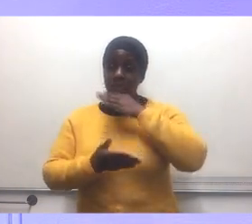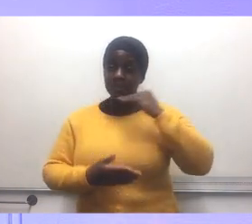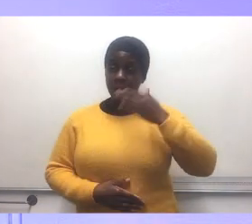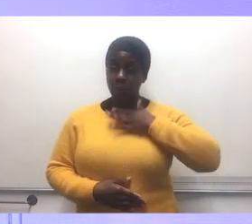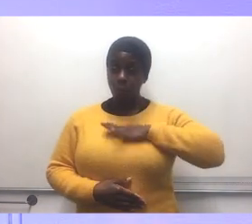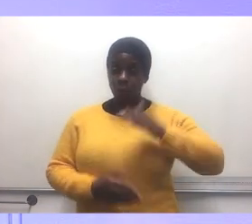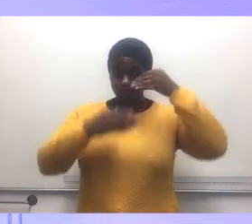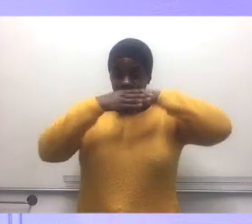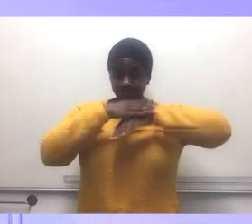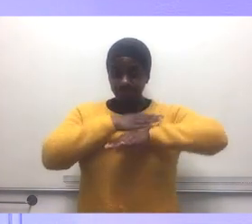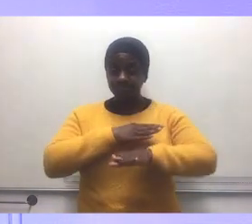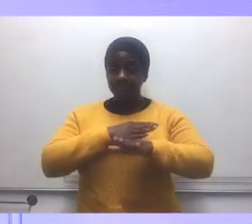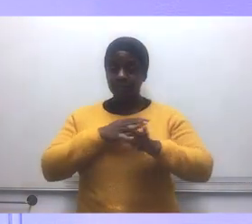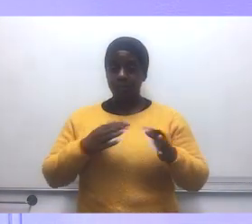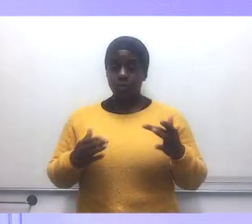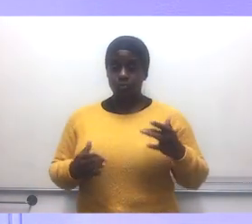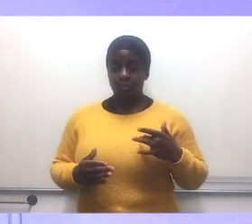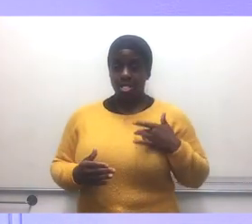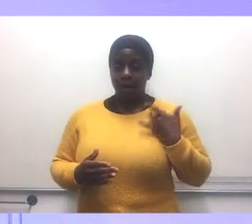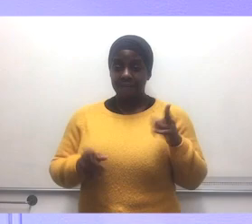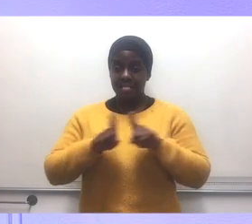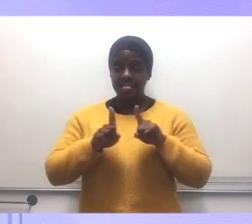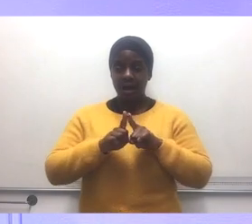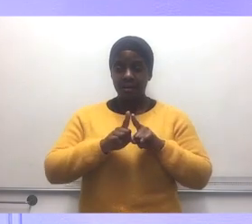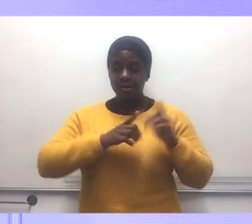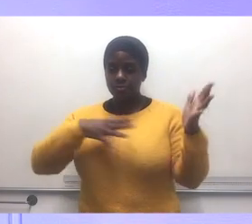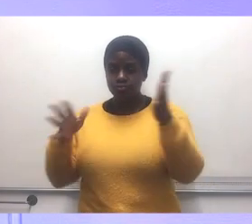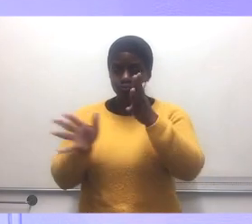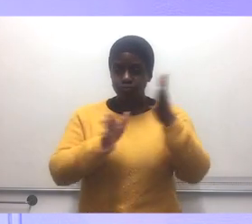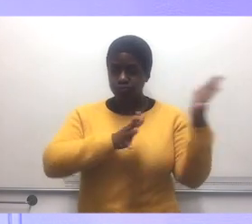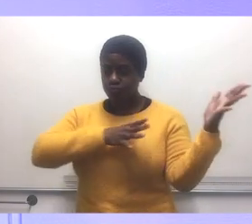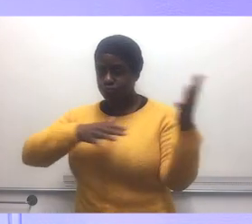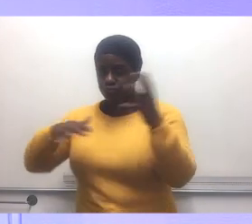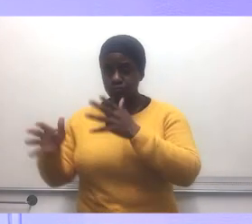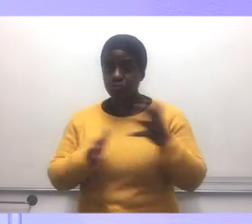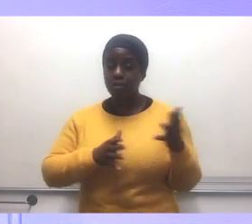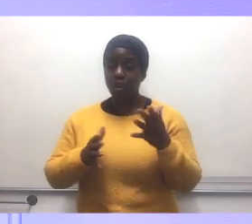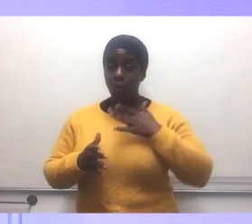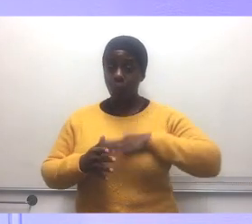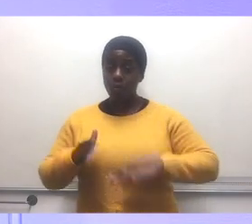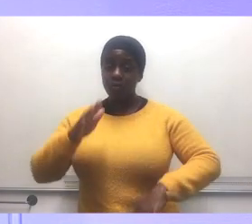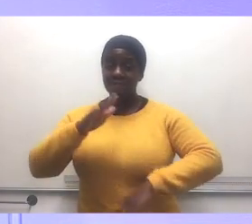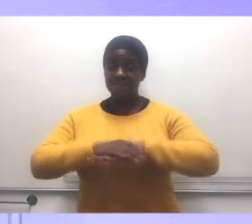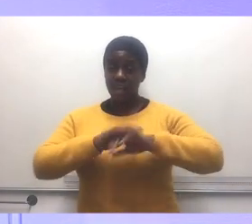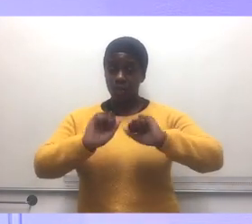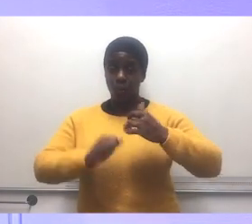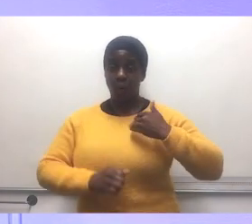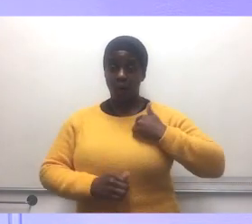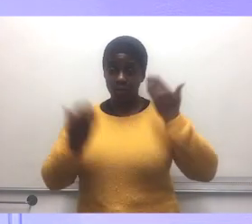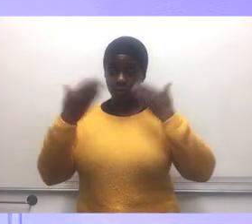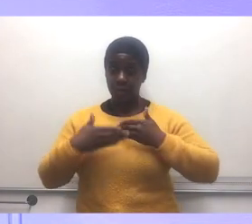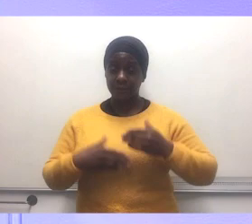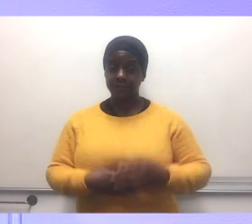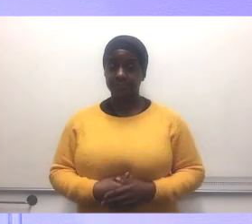the rushing of a mighty wind. He wants to come and fill your heart tonight. Why not give him